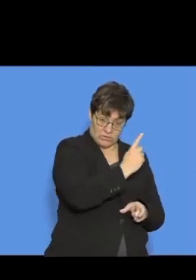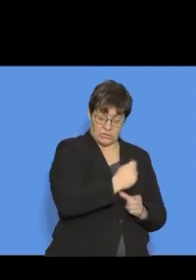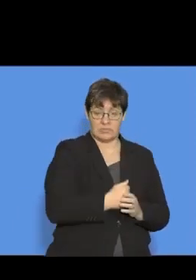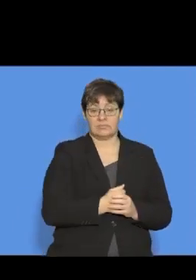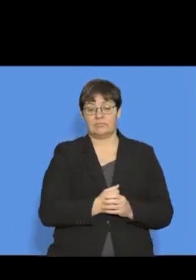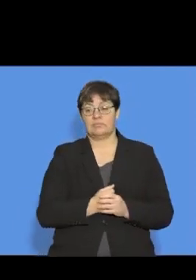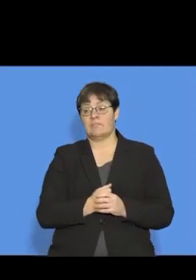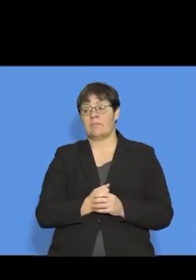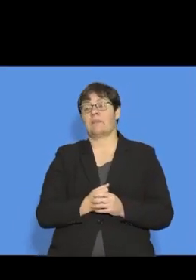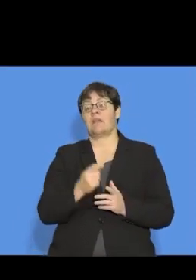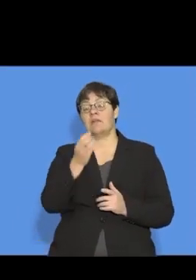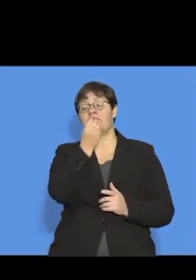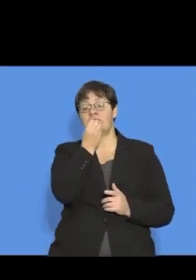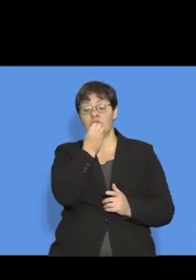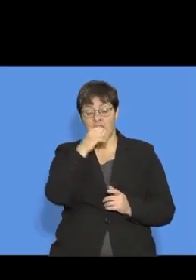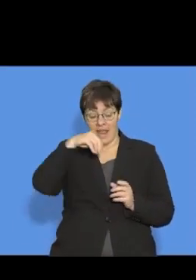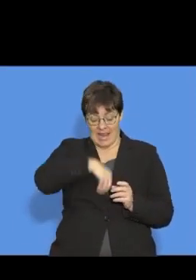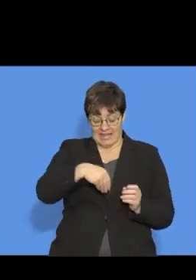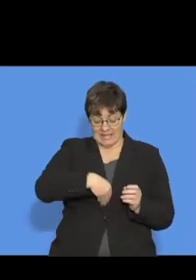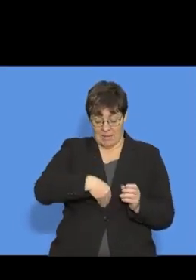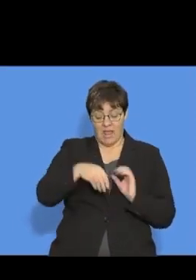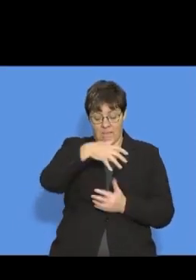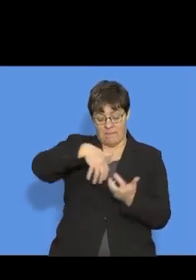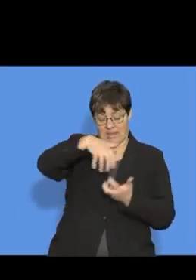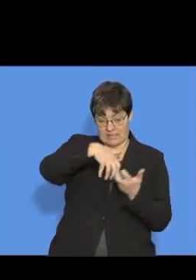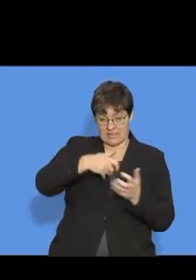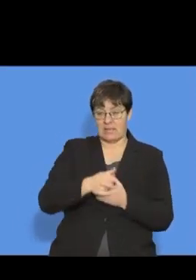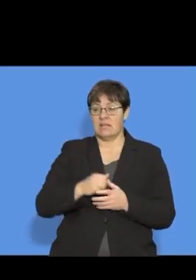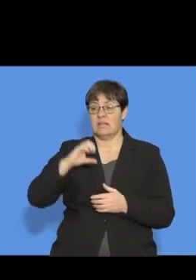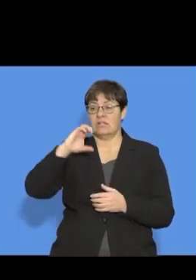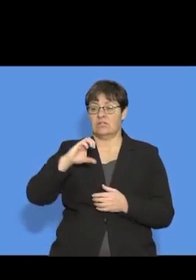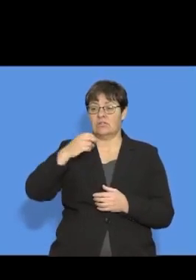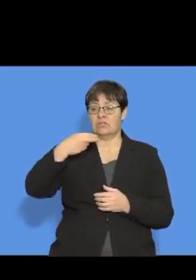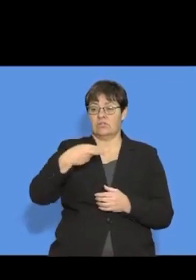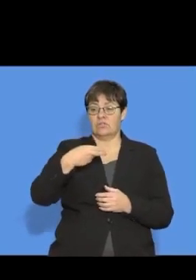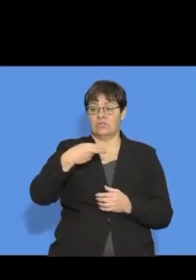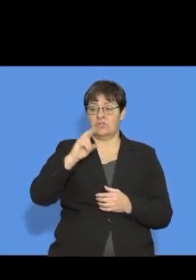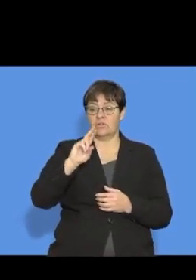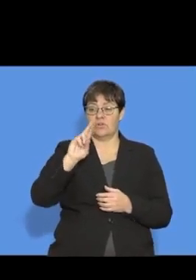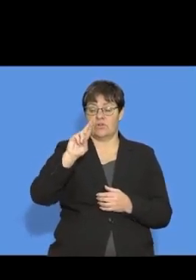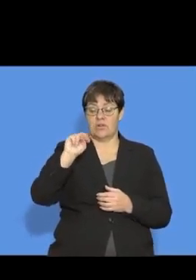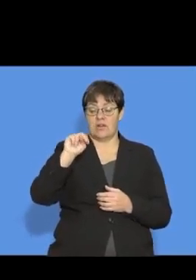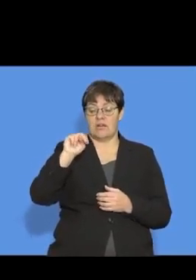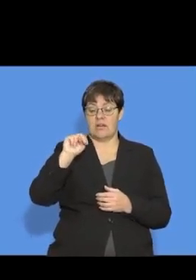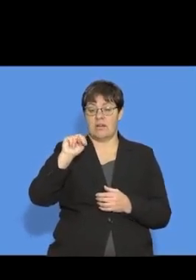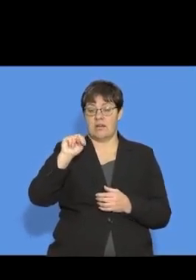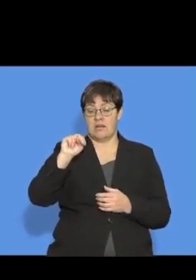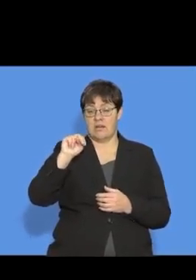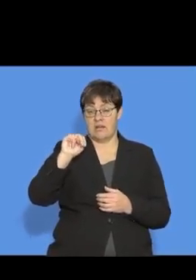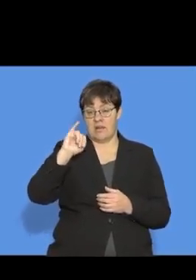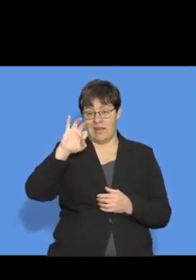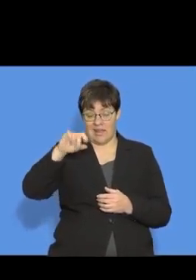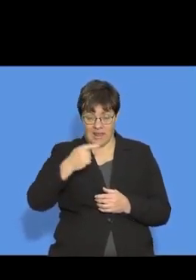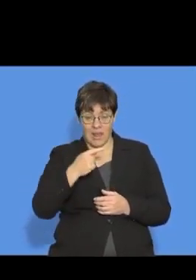In the stomach you'll find that the food then is mixed, or another word for mixing is churning, and it's mixed with